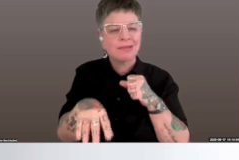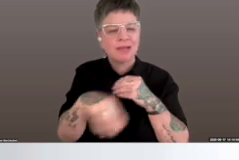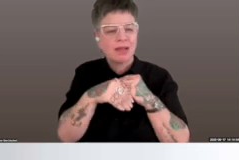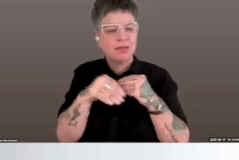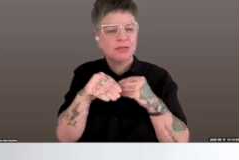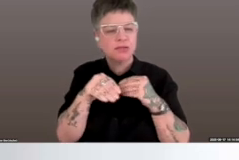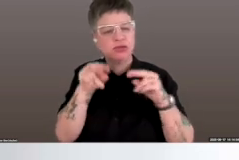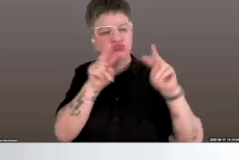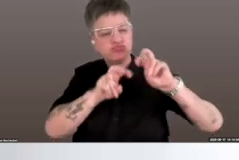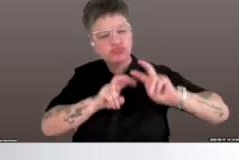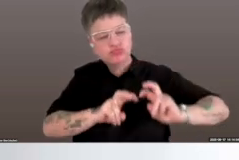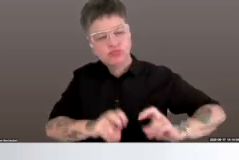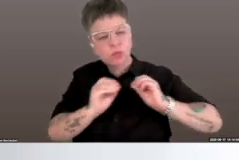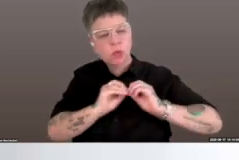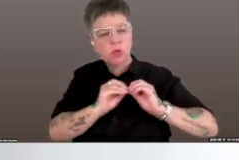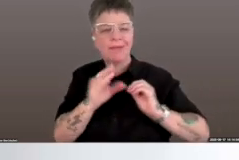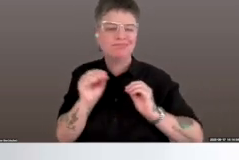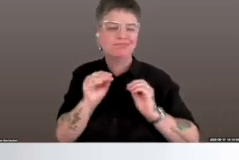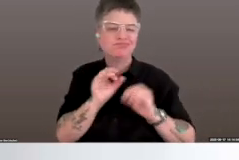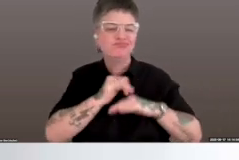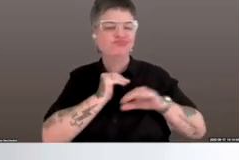into that and follow up with the person.